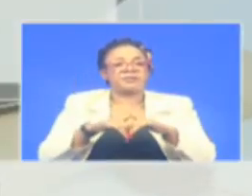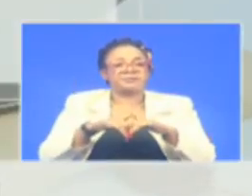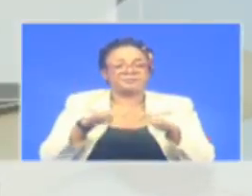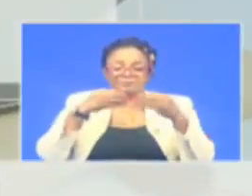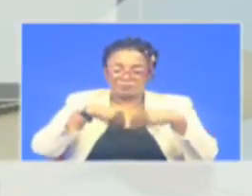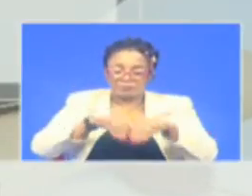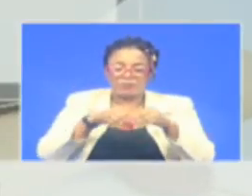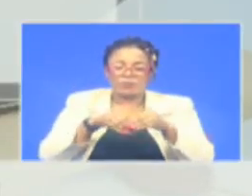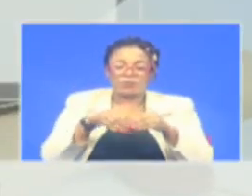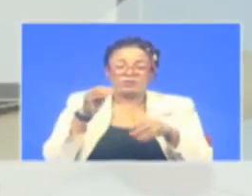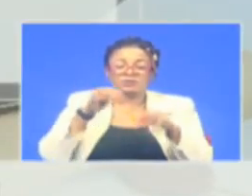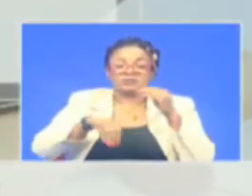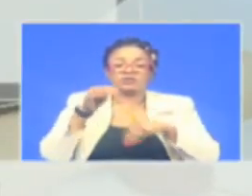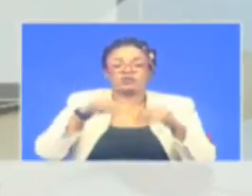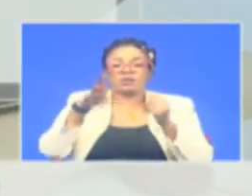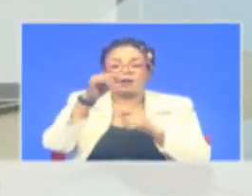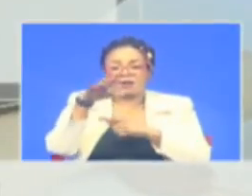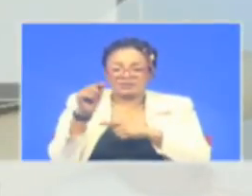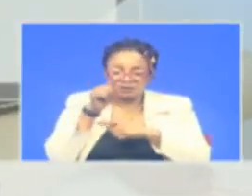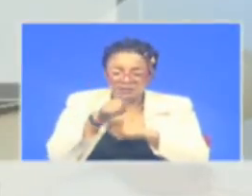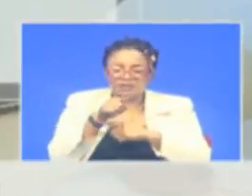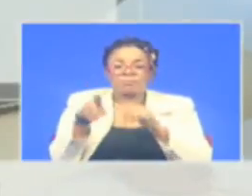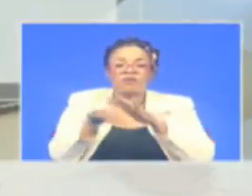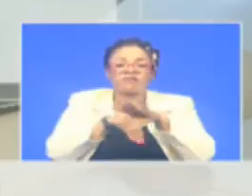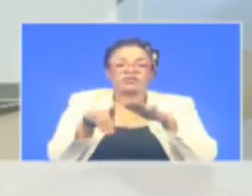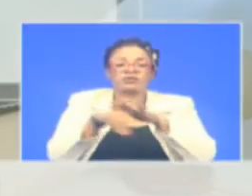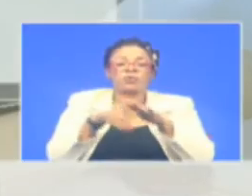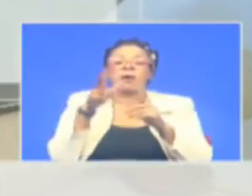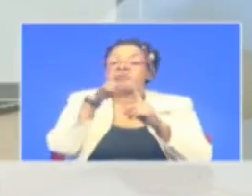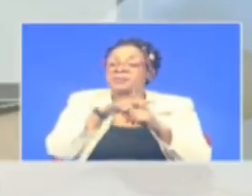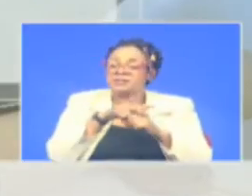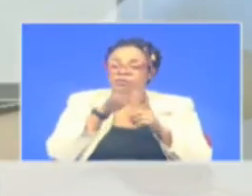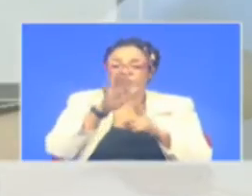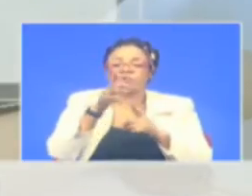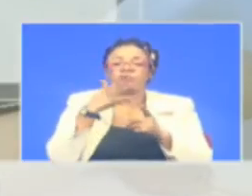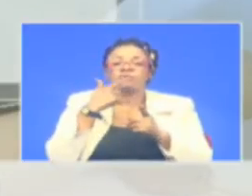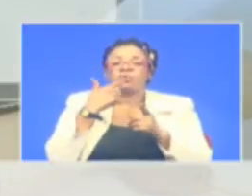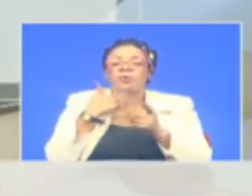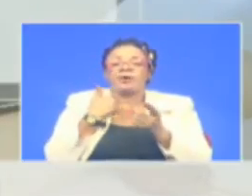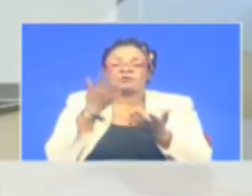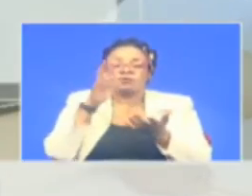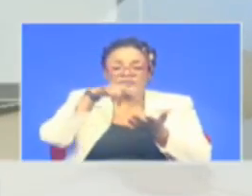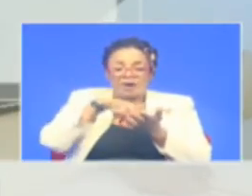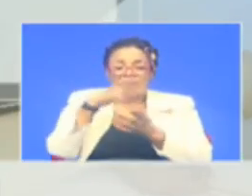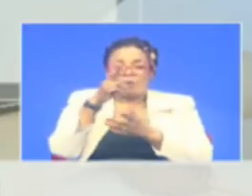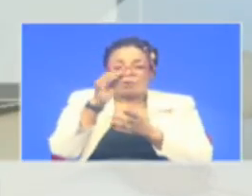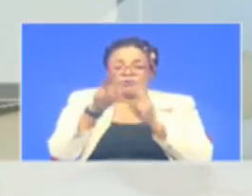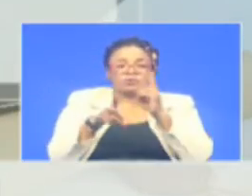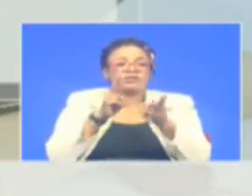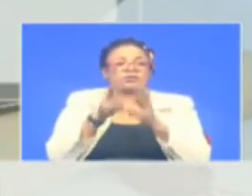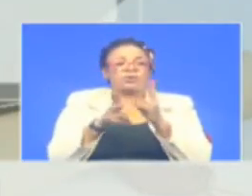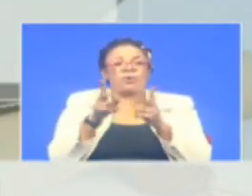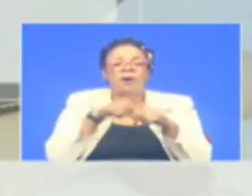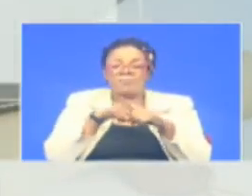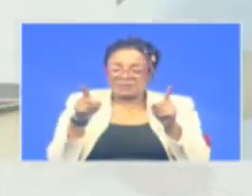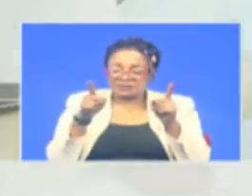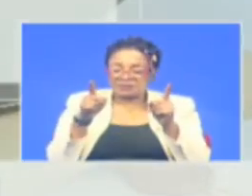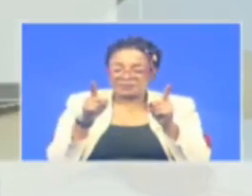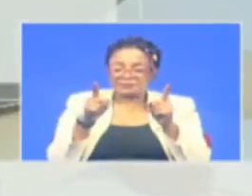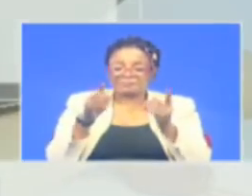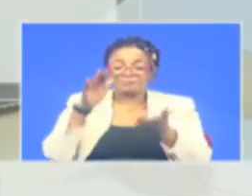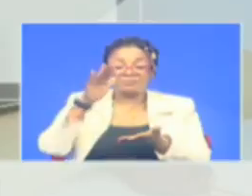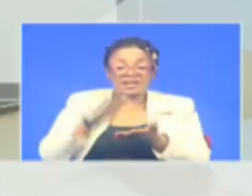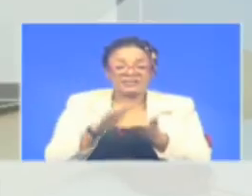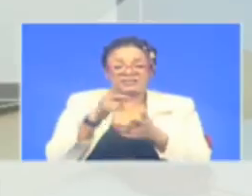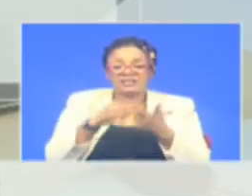Act, these provisions will now apply to candidates seeking election from 2022. But with less than 2 years to go, and